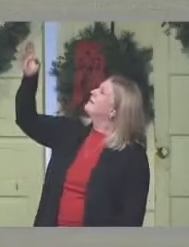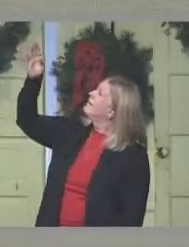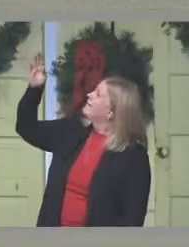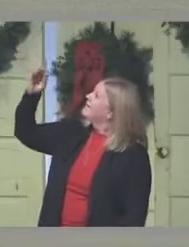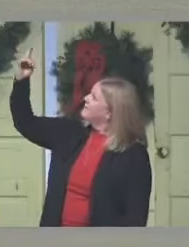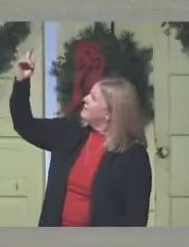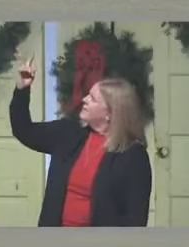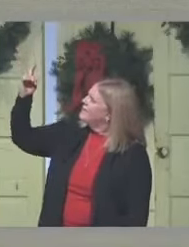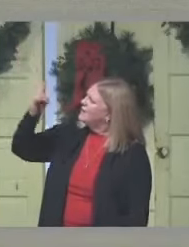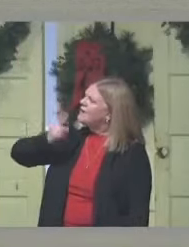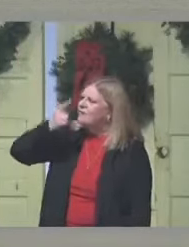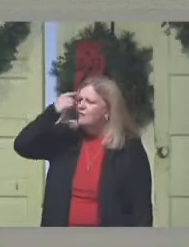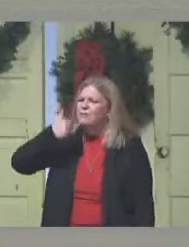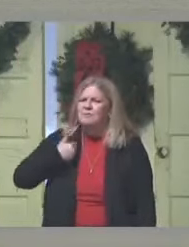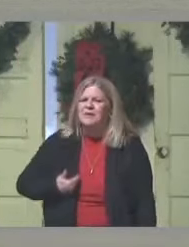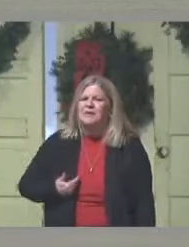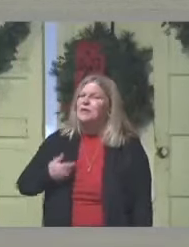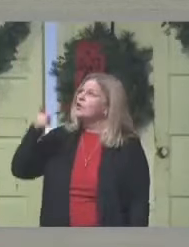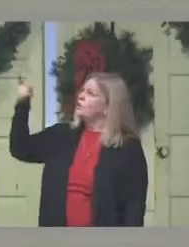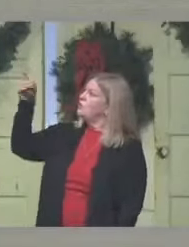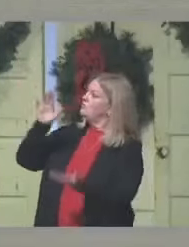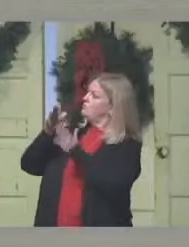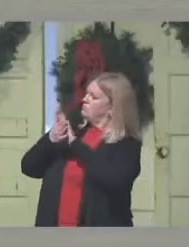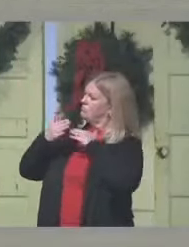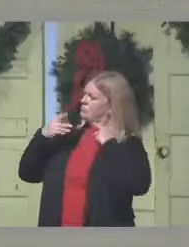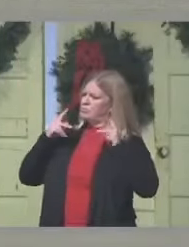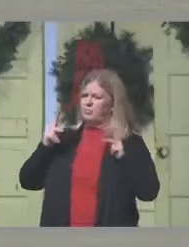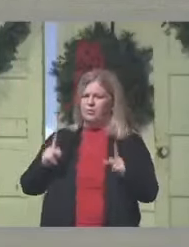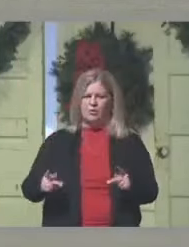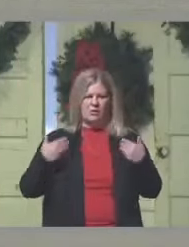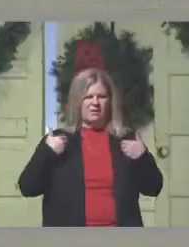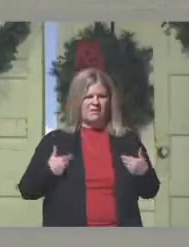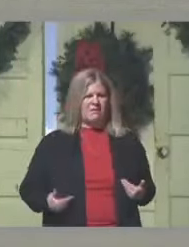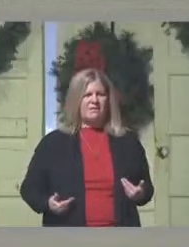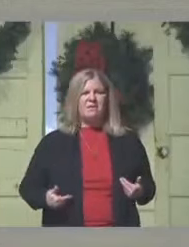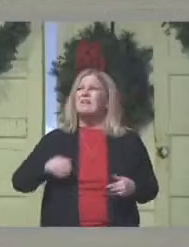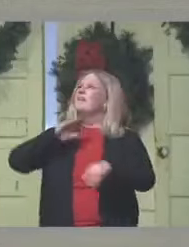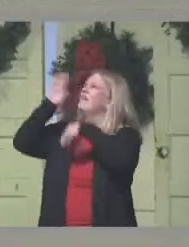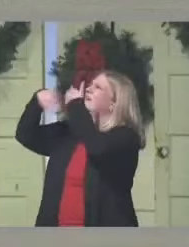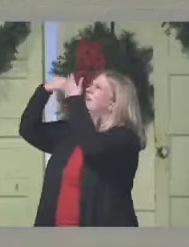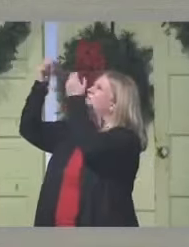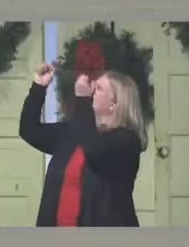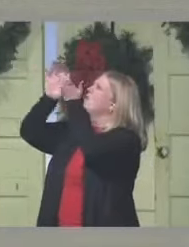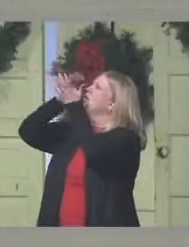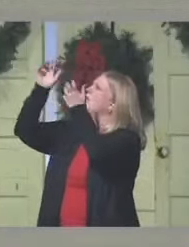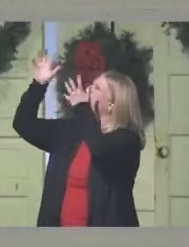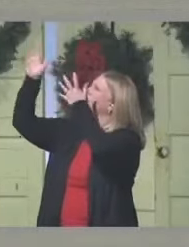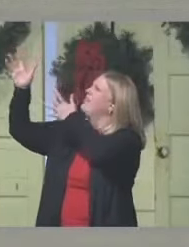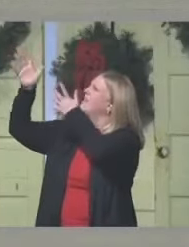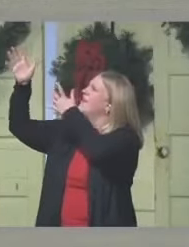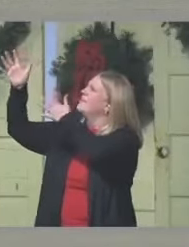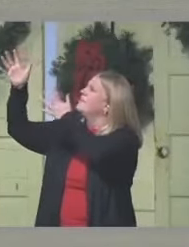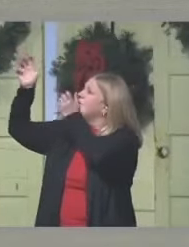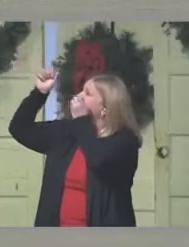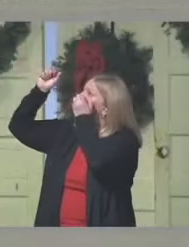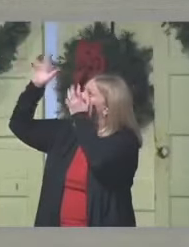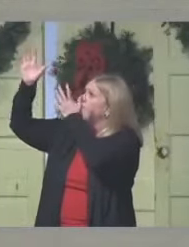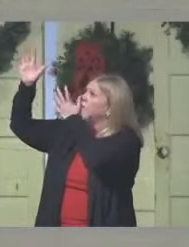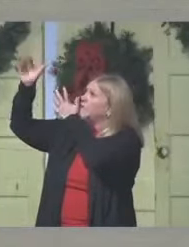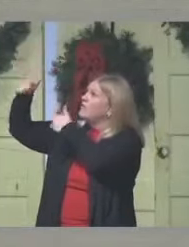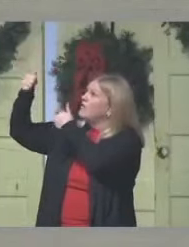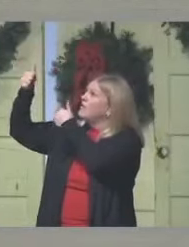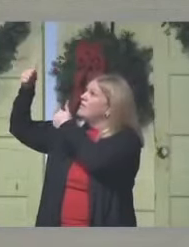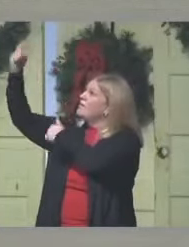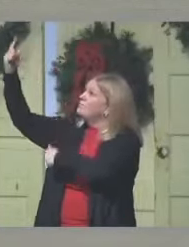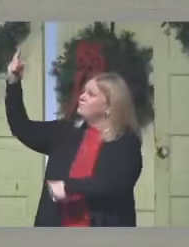for me, robed in human flesh to wear, leaving heaven's glory there, from your Father with whom you live, to live